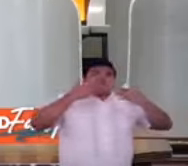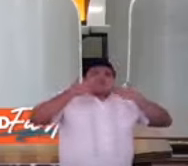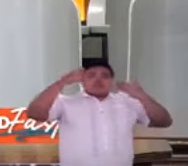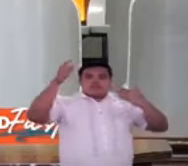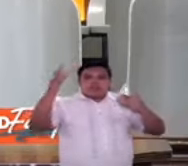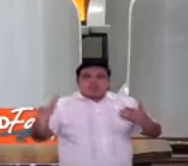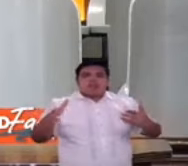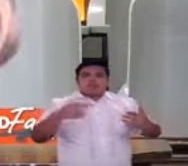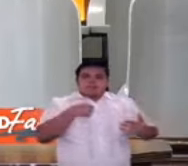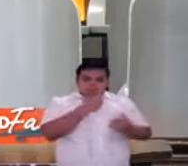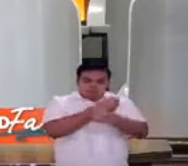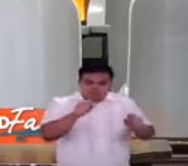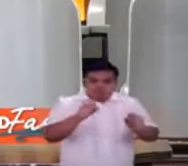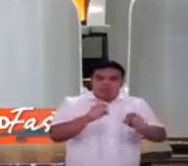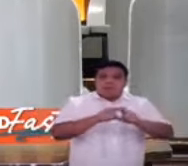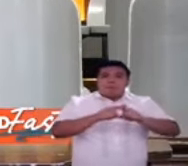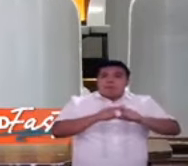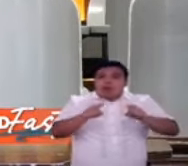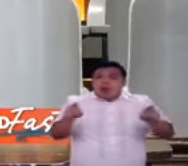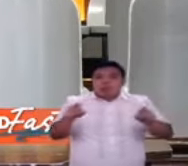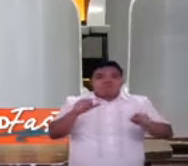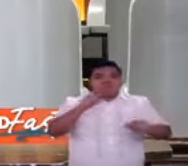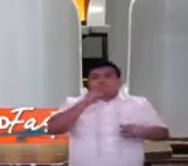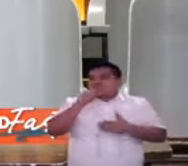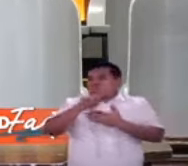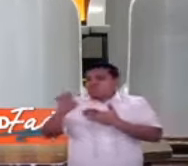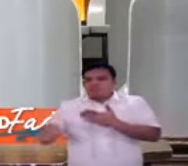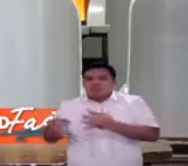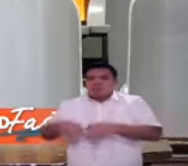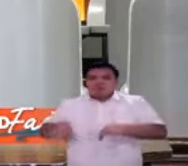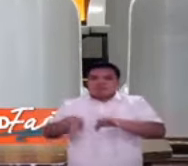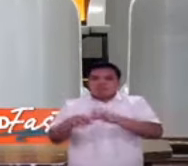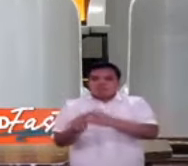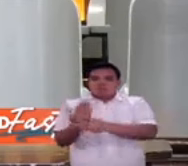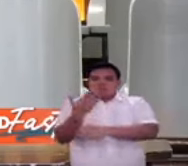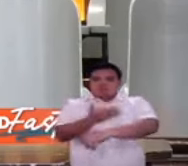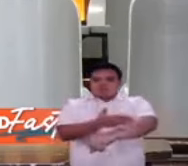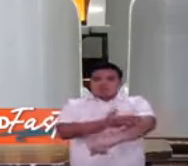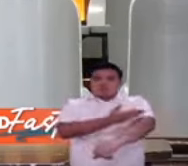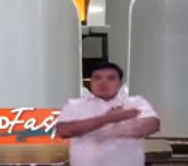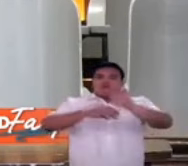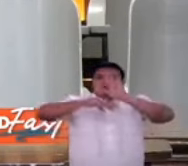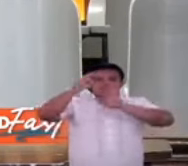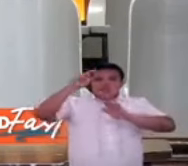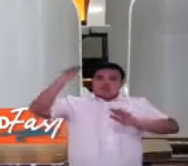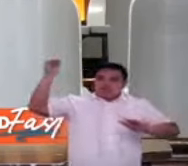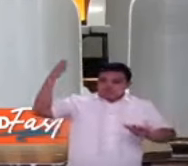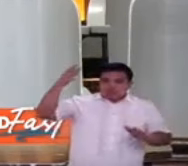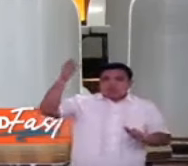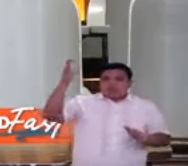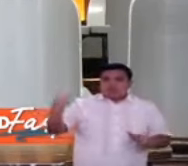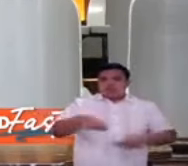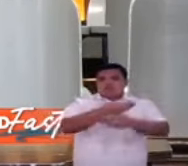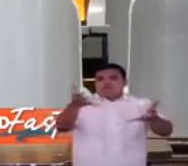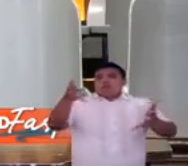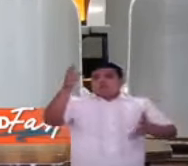Amen. Nga naluwasta. But it does not end there. We need to grow in faith. We need to grow in grace and in the nurture